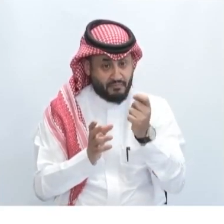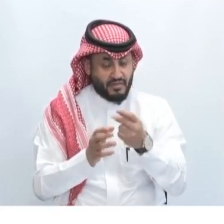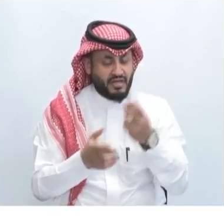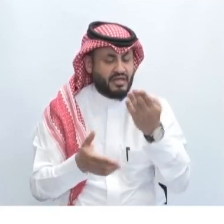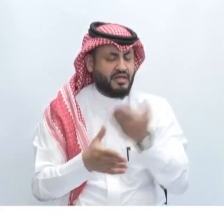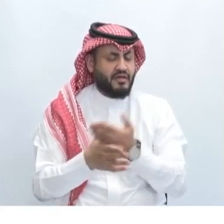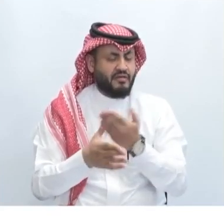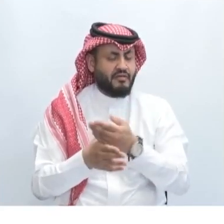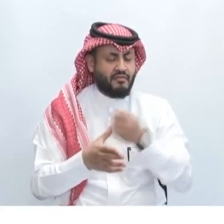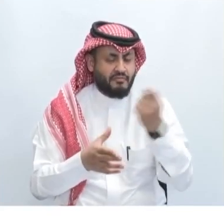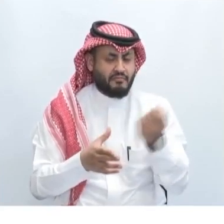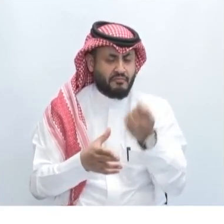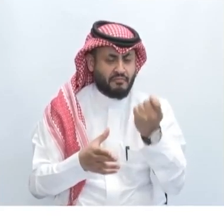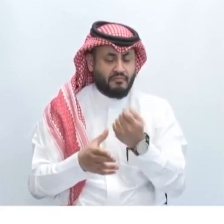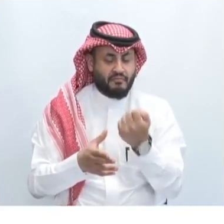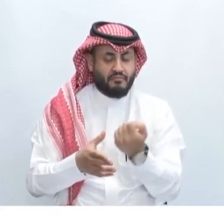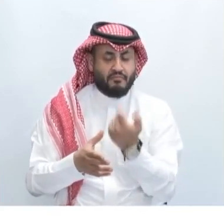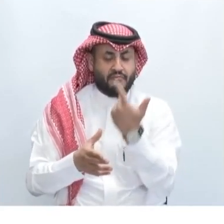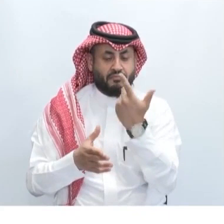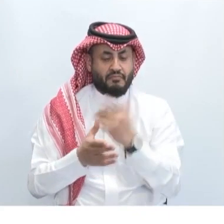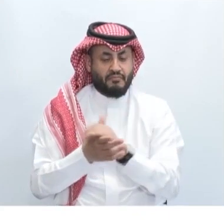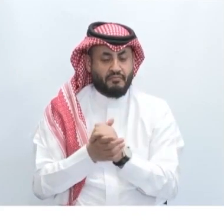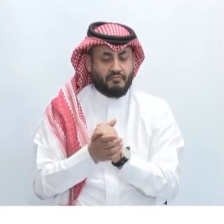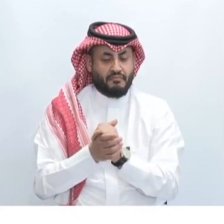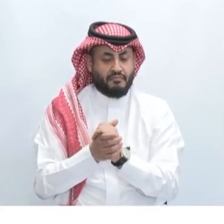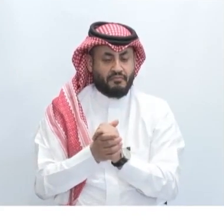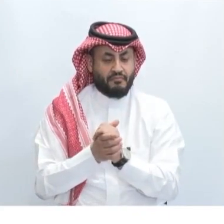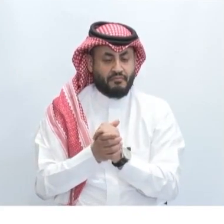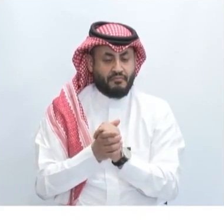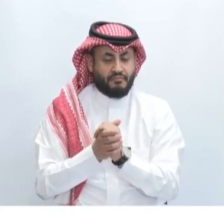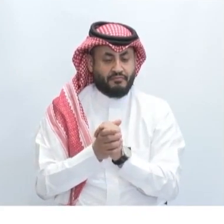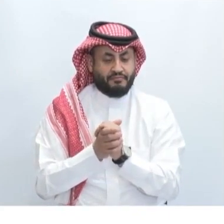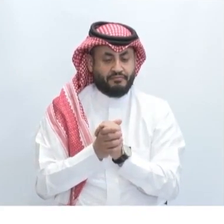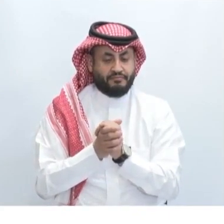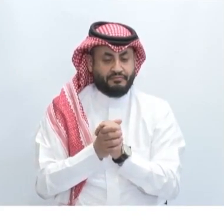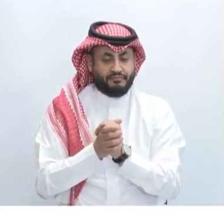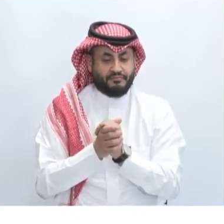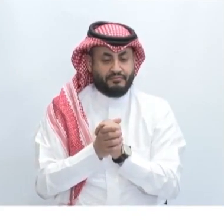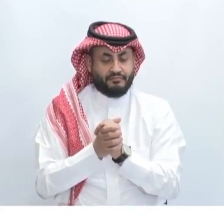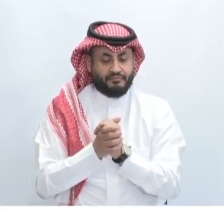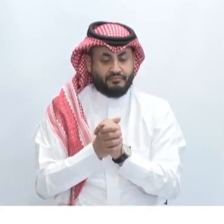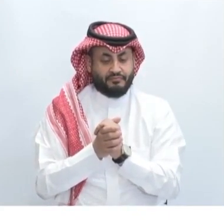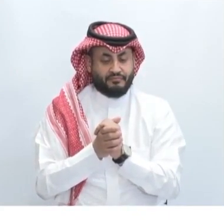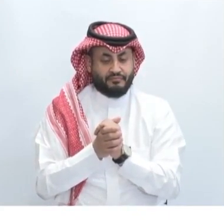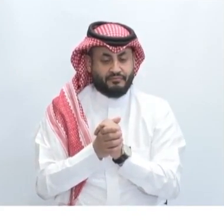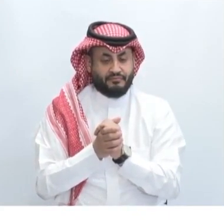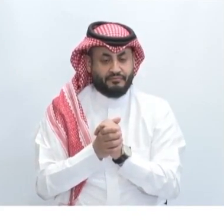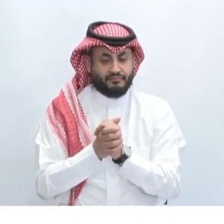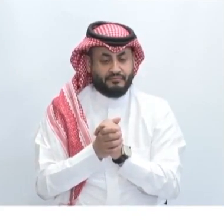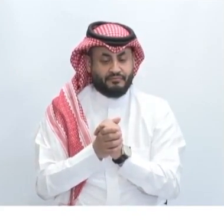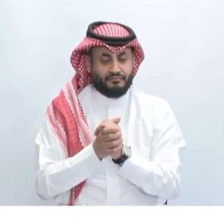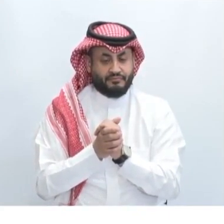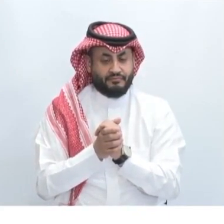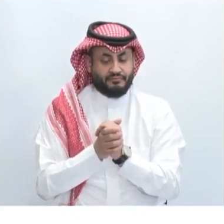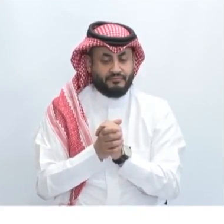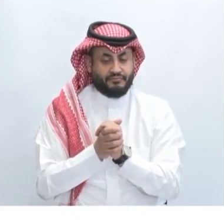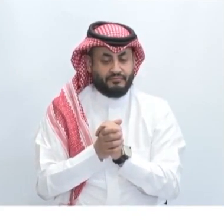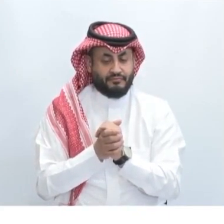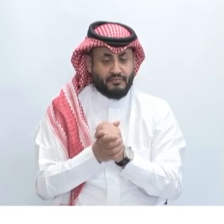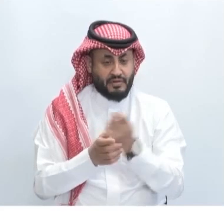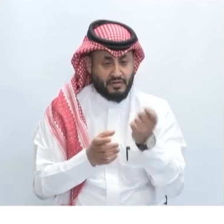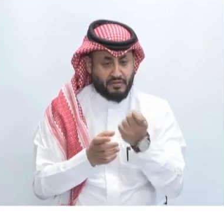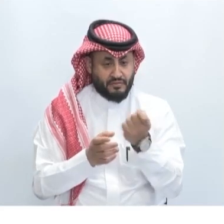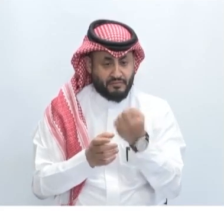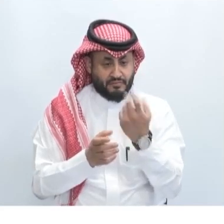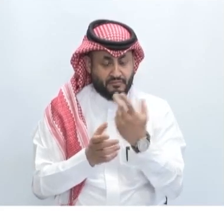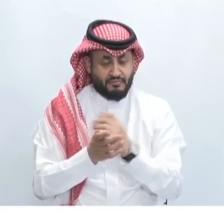do want to have a good writing. Maybe if we want to have a good